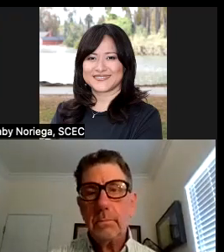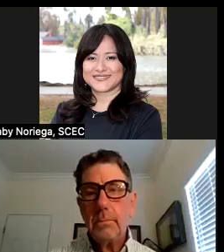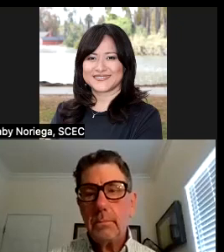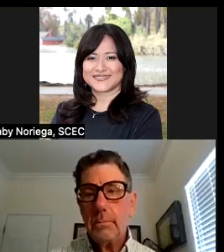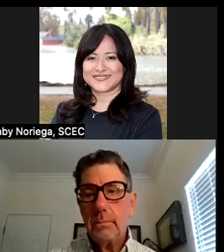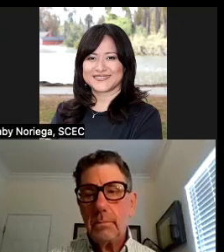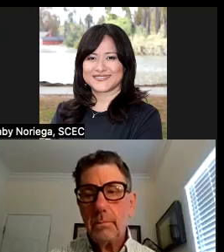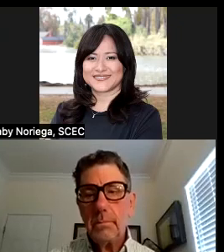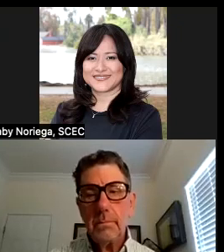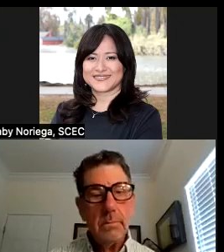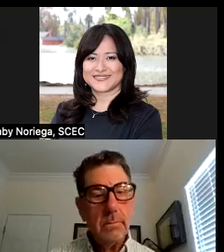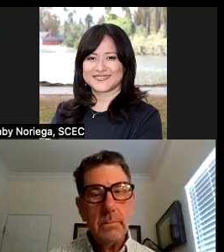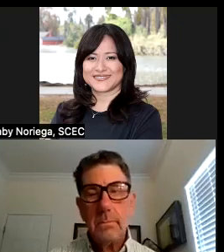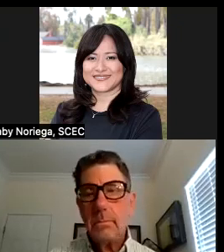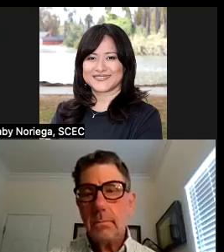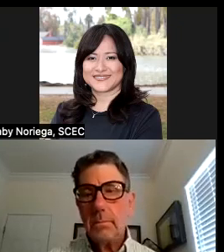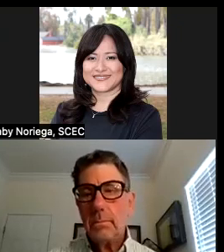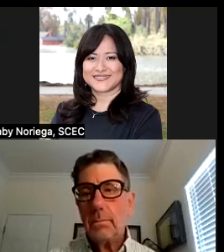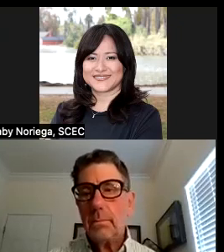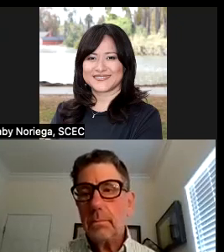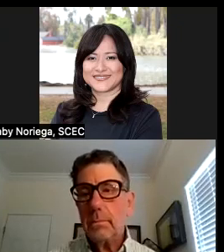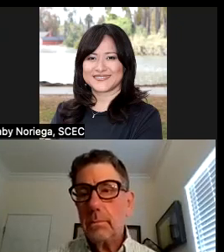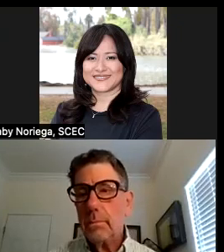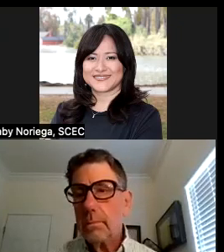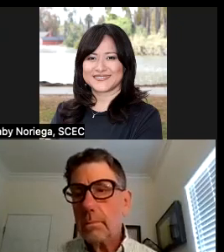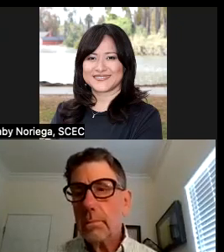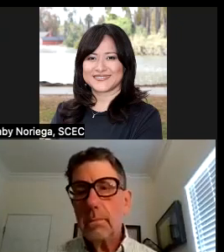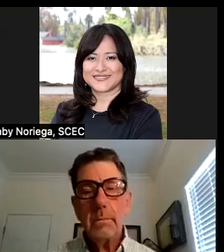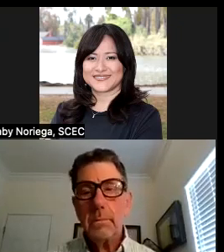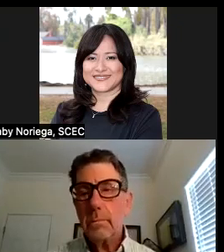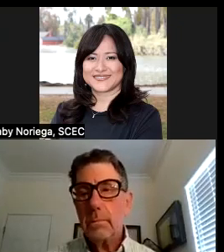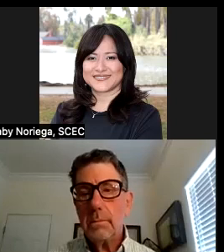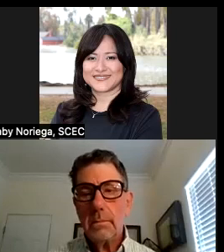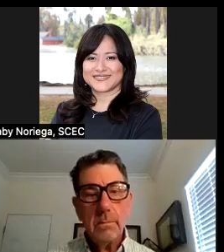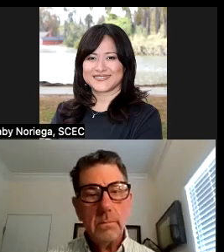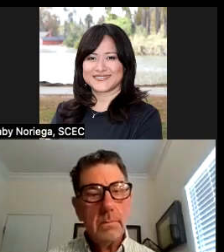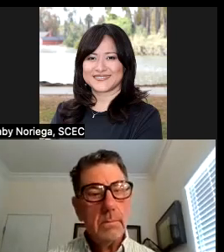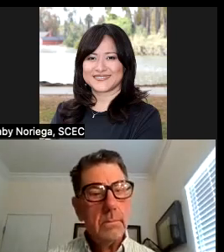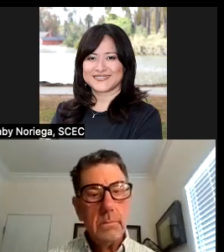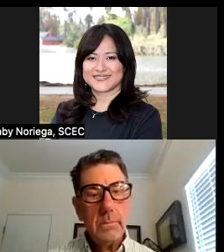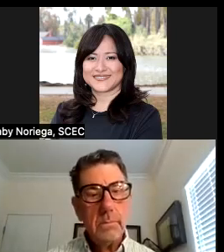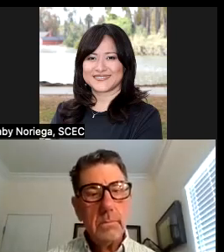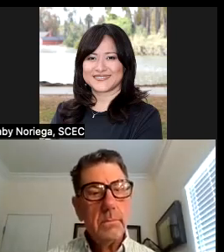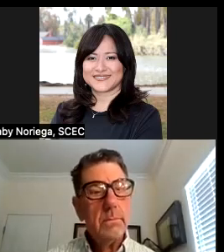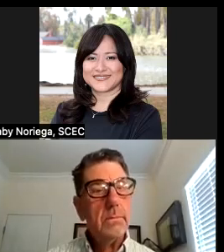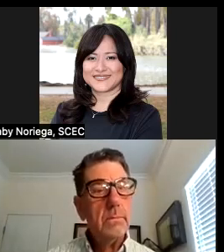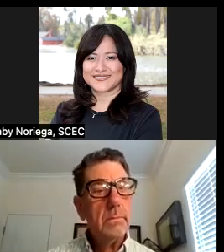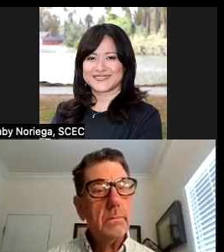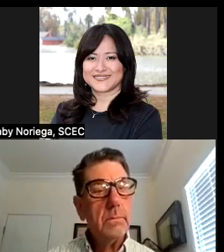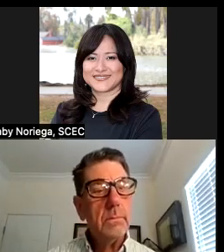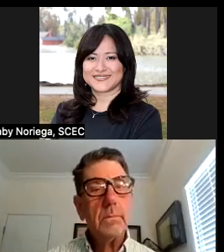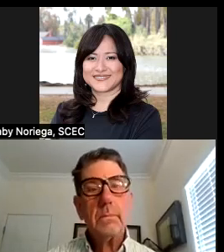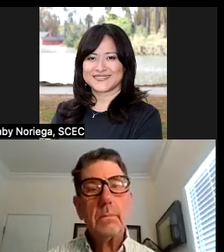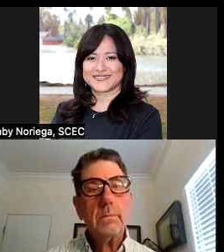that, but in order to do so, we have to get the USGS and NOAA to be able to agree to how to do